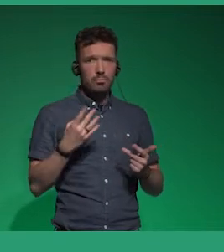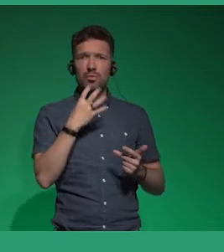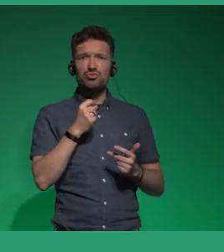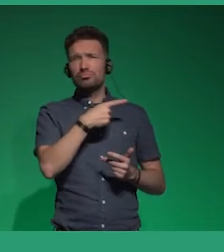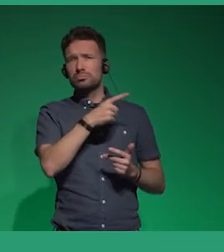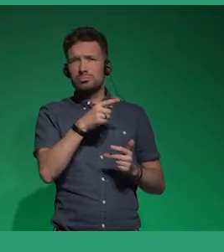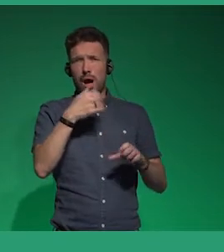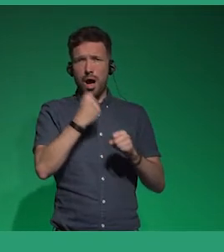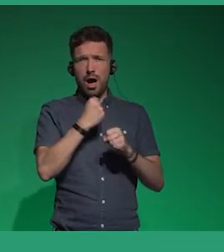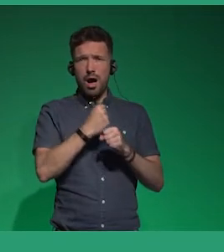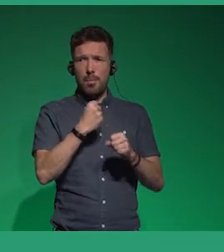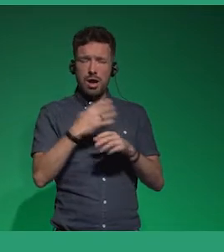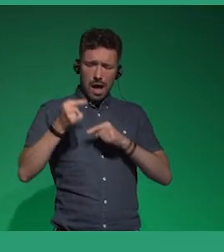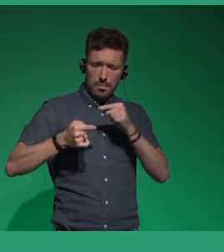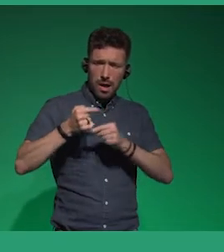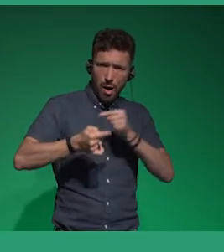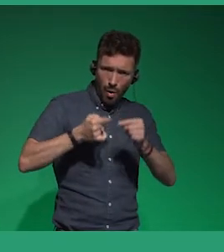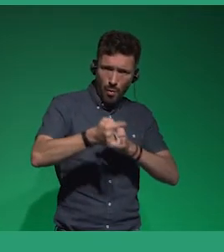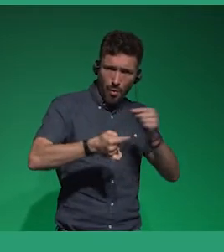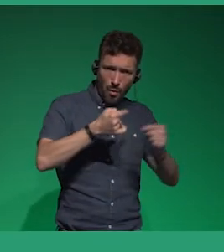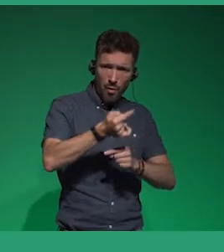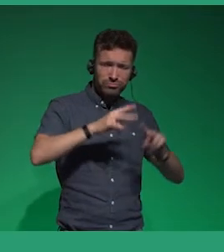we will also engage in outreach activities.